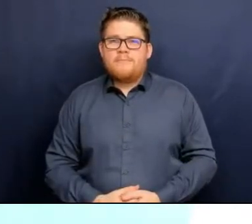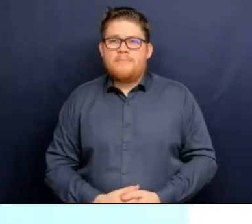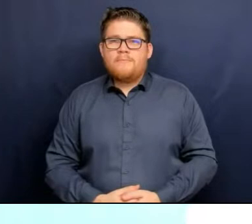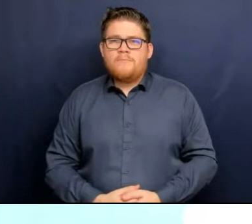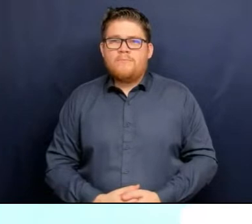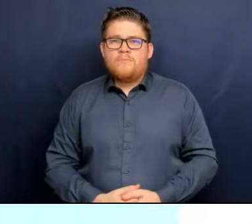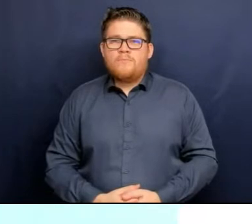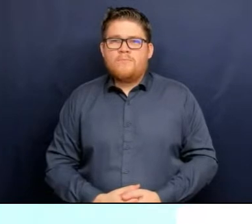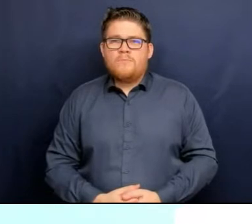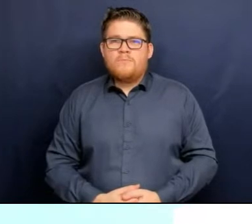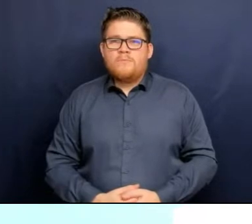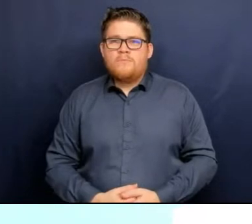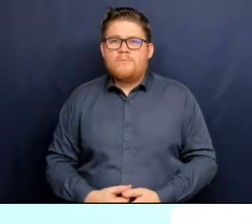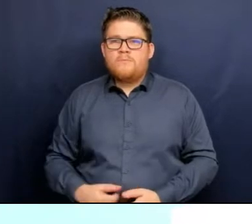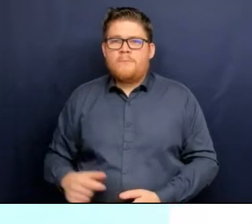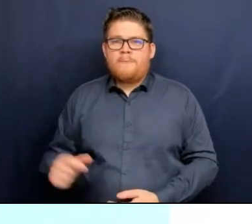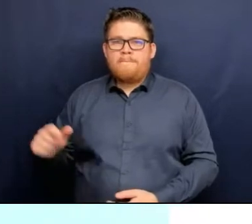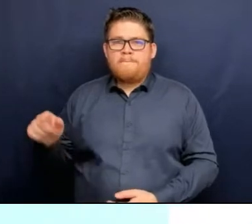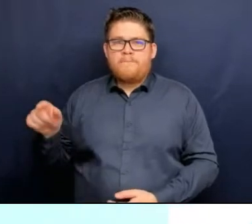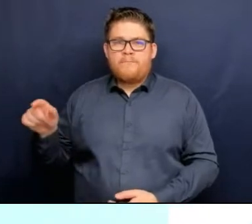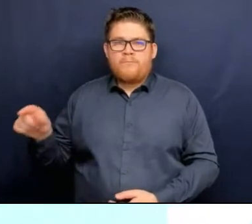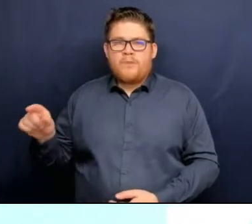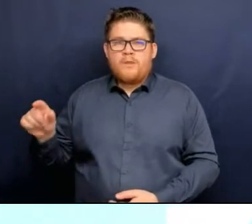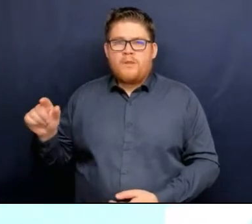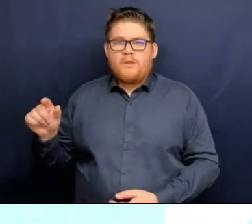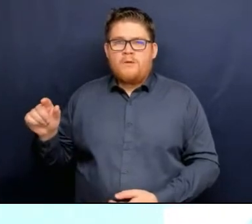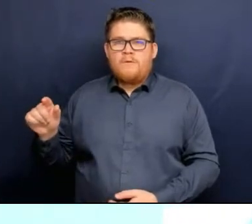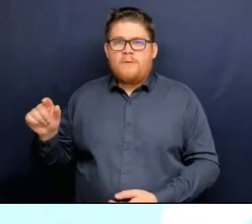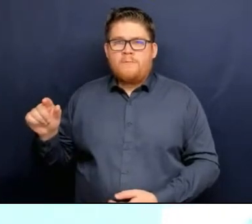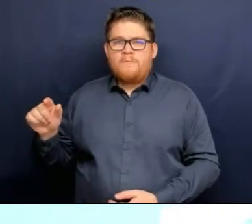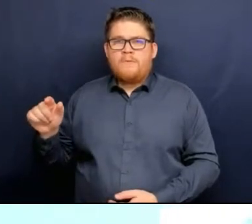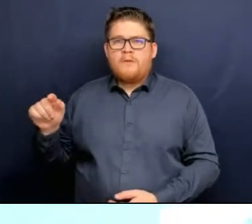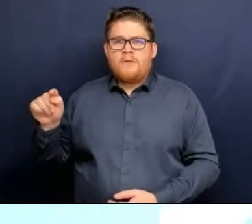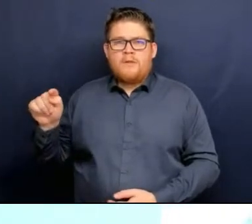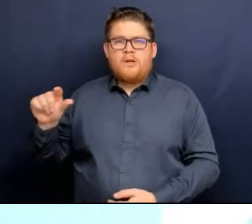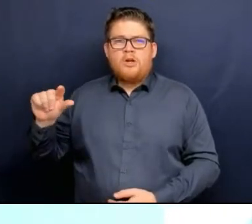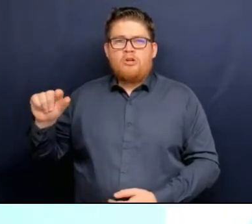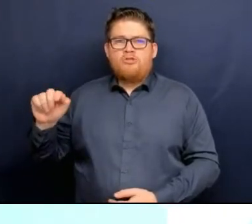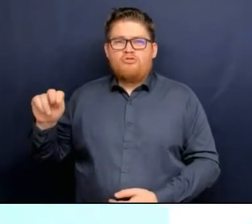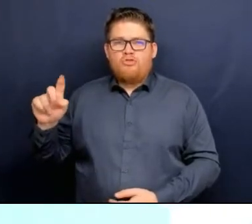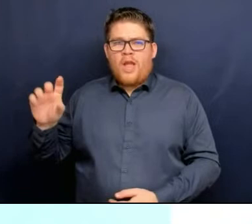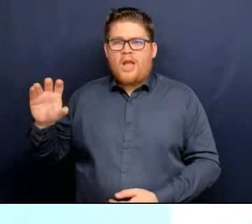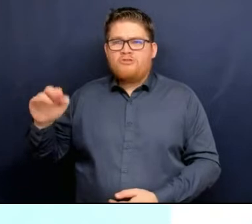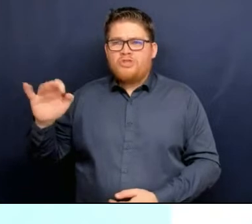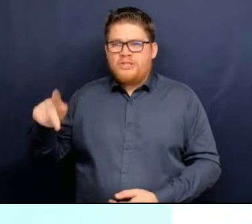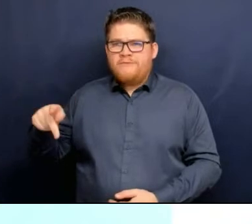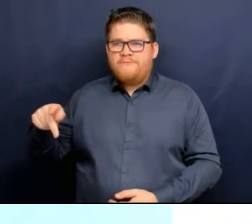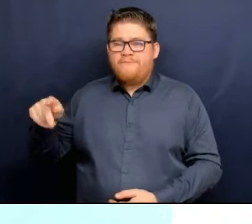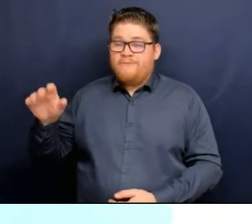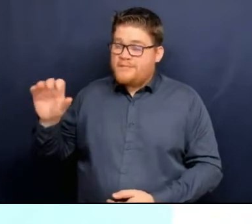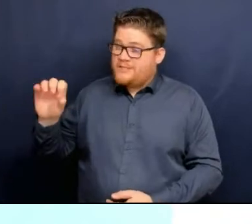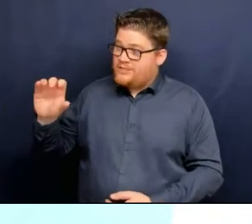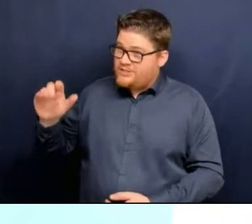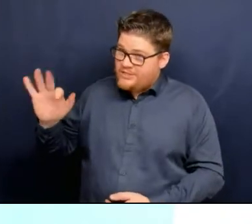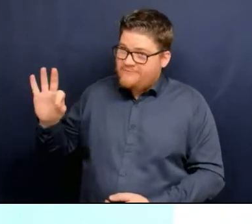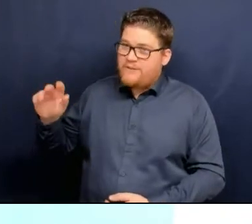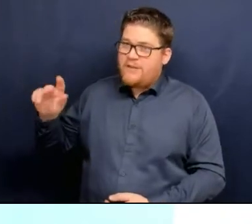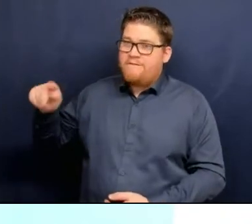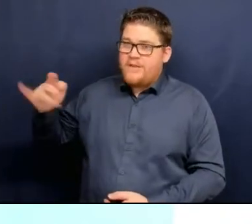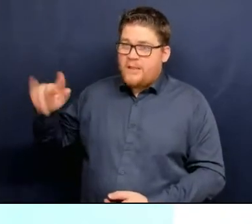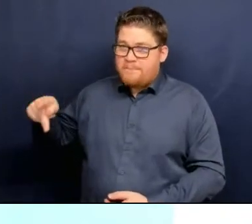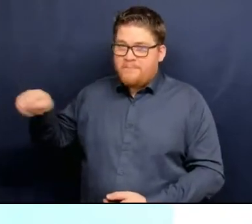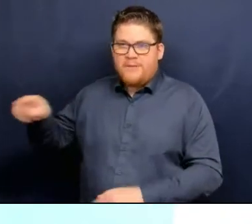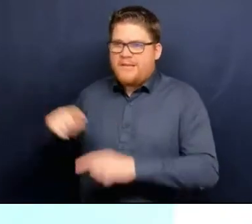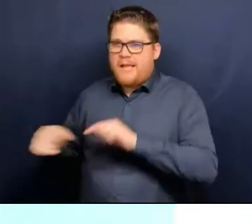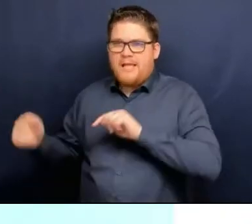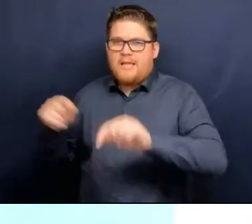Stuart Phillip, and most importantly Joan, who would be the number one best person, Joan couldn't be with us today.